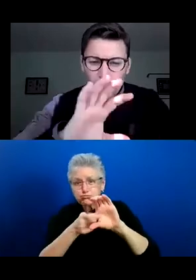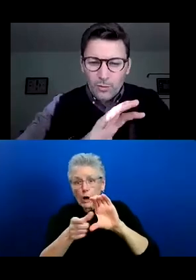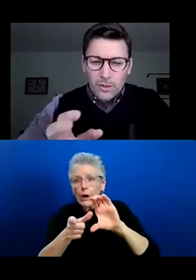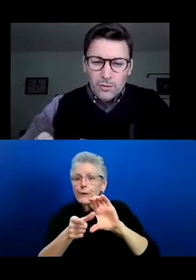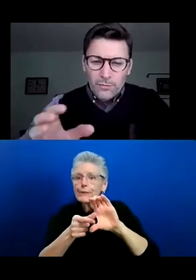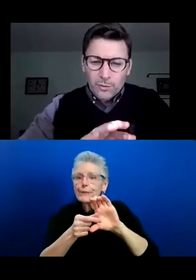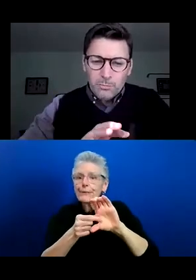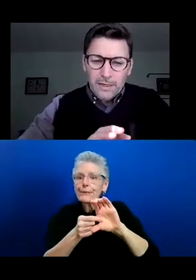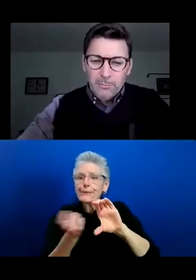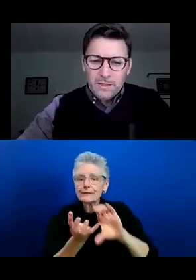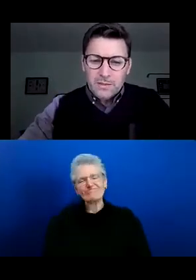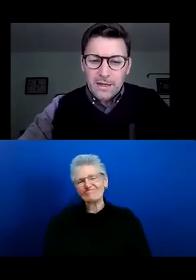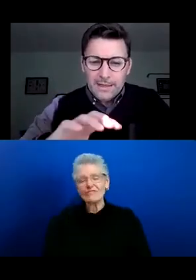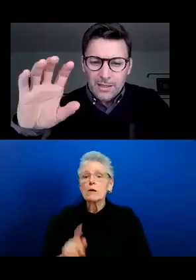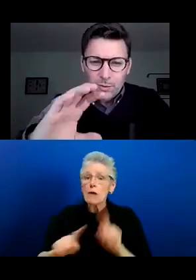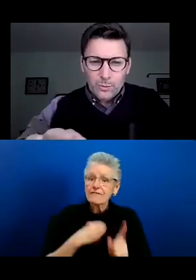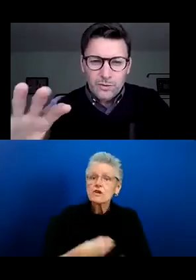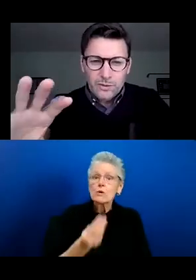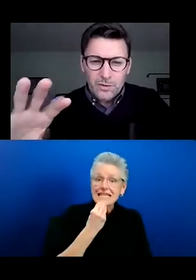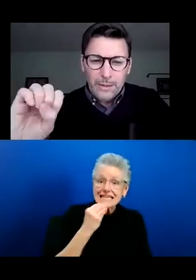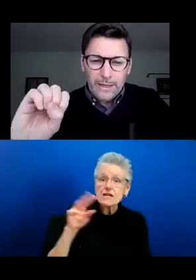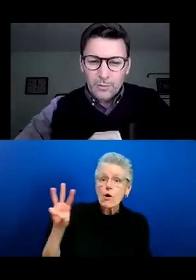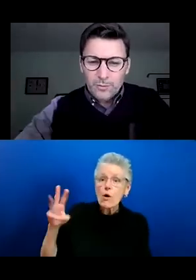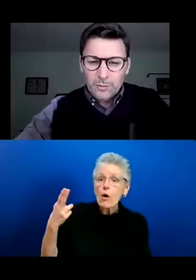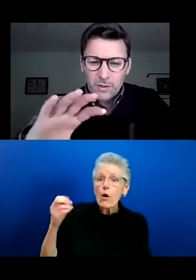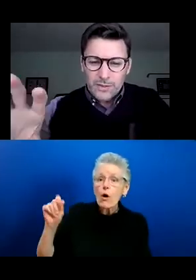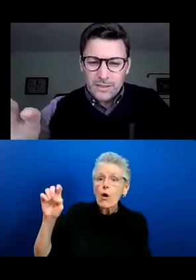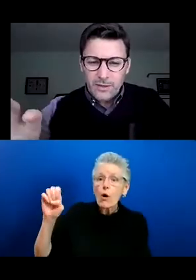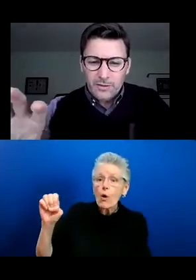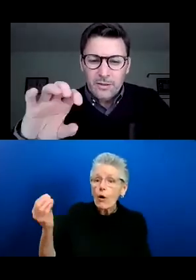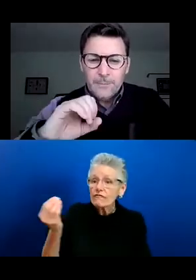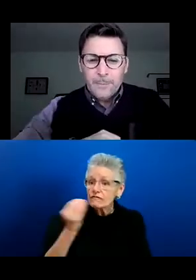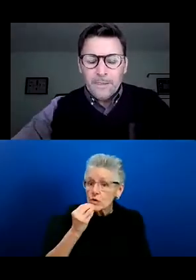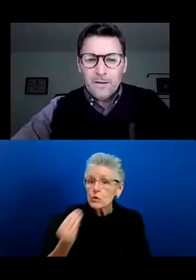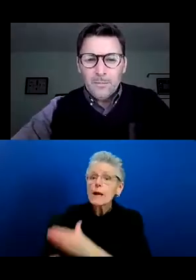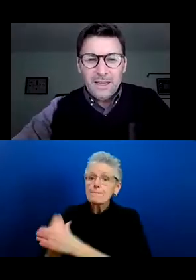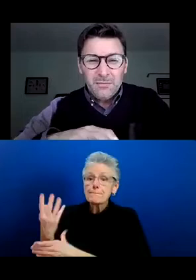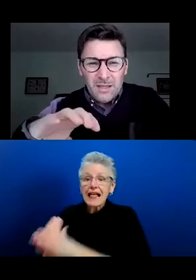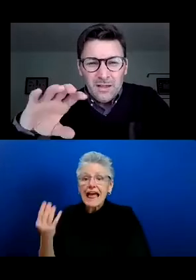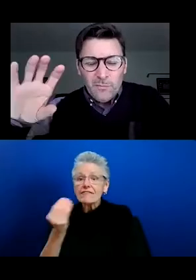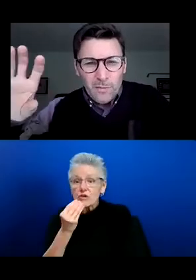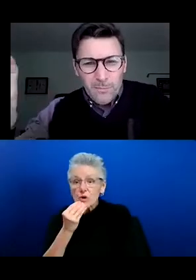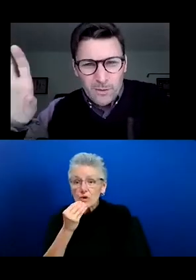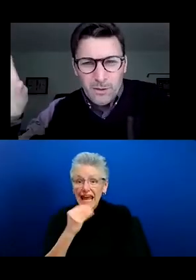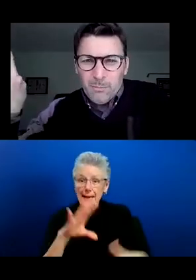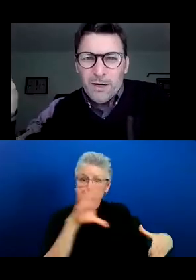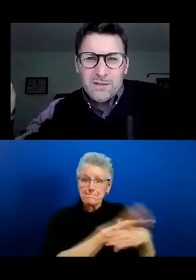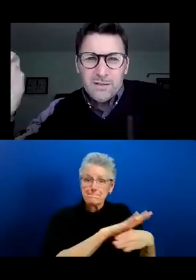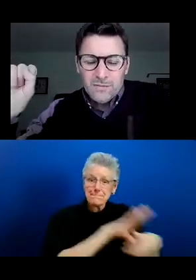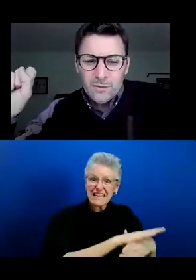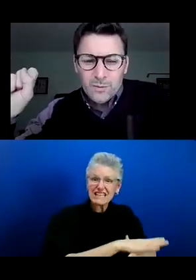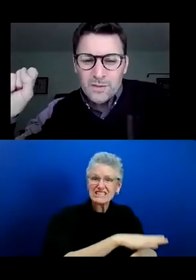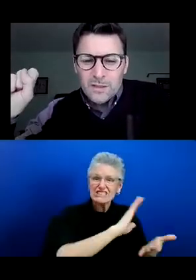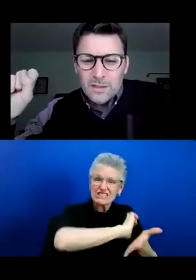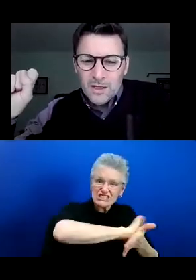of whole food plant-based diet and you really give up animal foods altogether, and for the most part